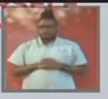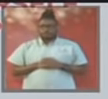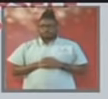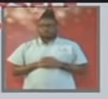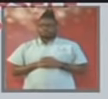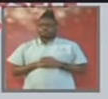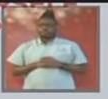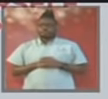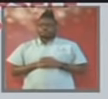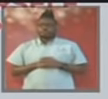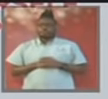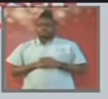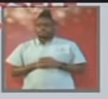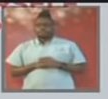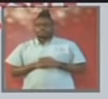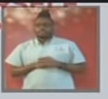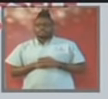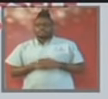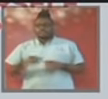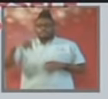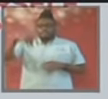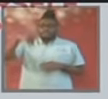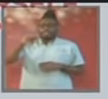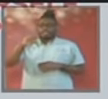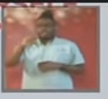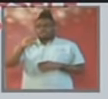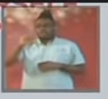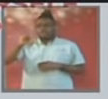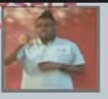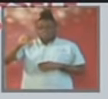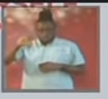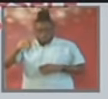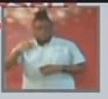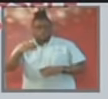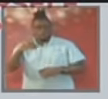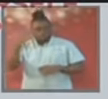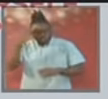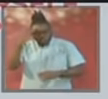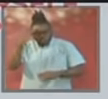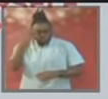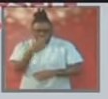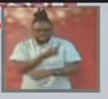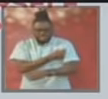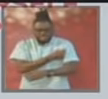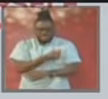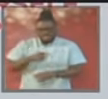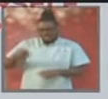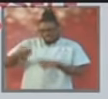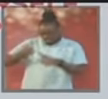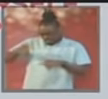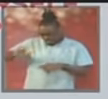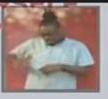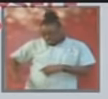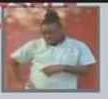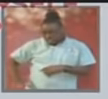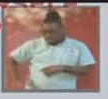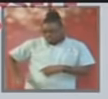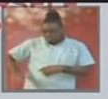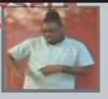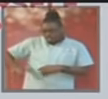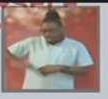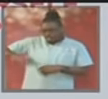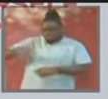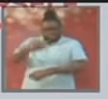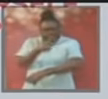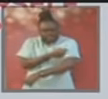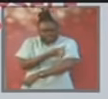Everyone knows that, and I'm not a scientist here, but Dr. Wheeler could go into it, about how the polio